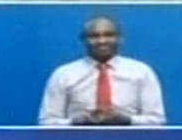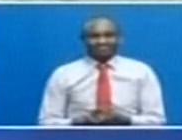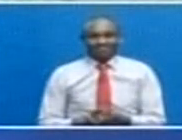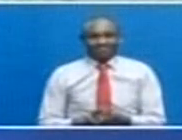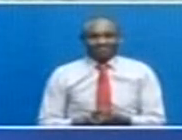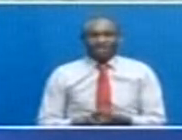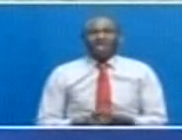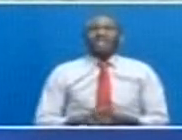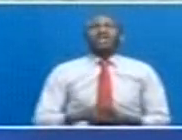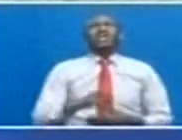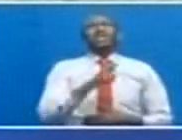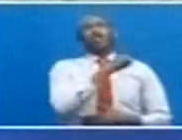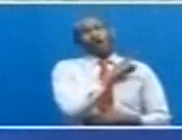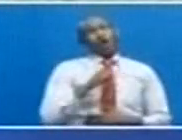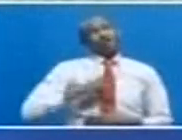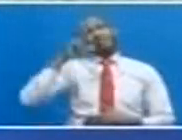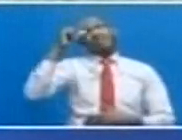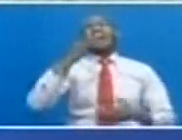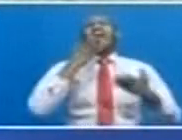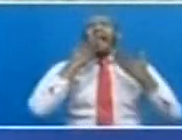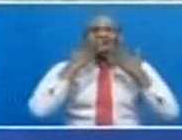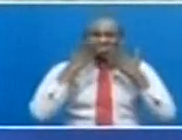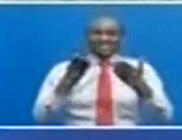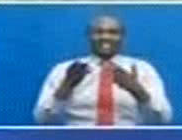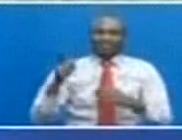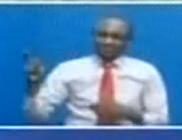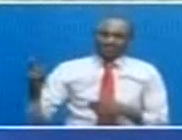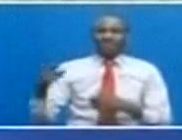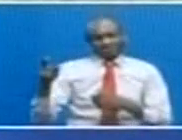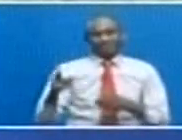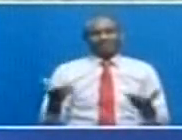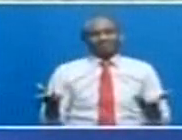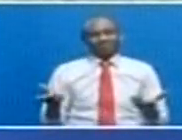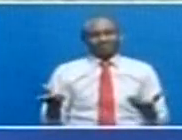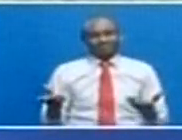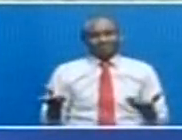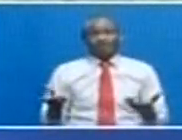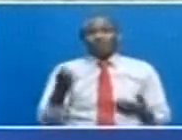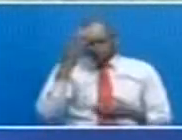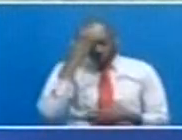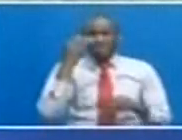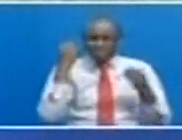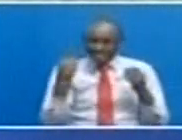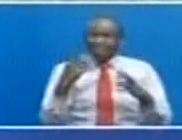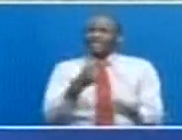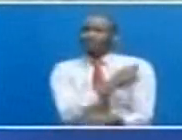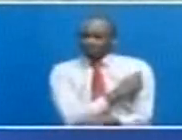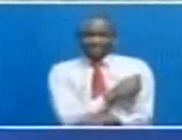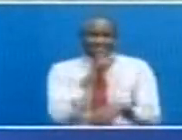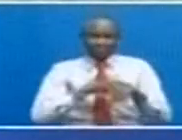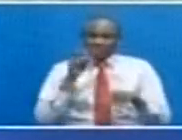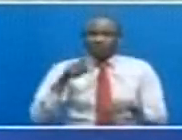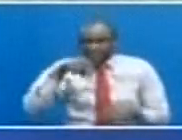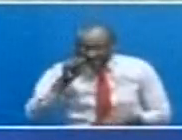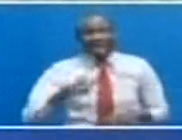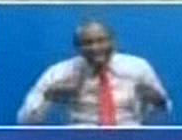The Lord has a reason why he's still surviving. Because most of the doctors, when they see him, you